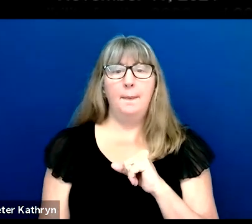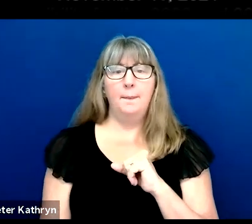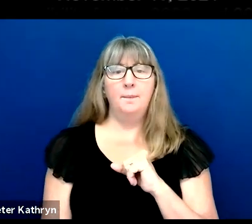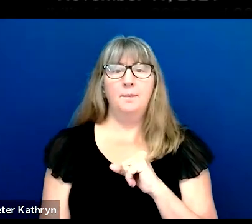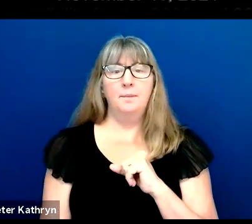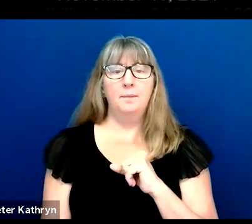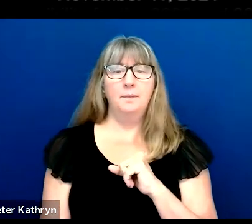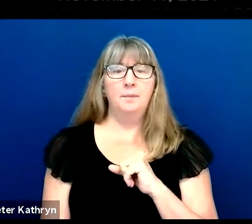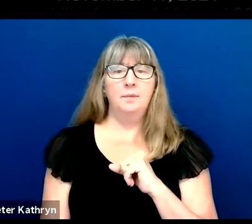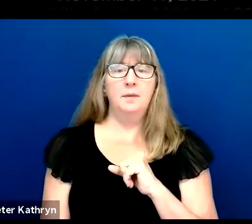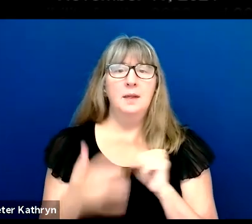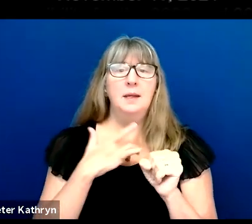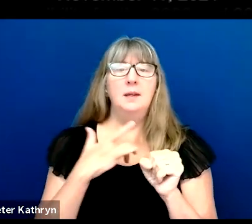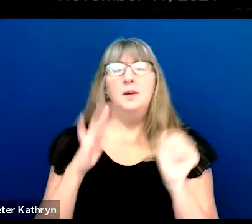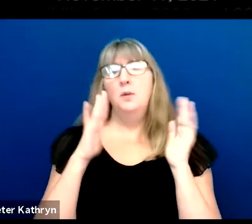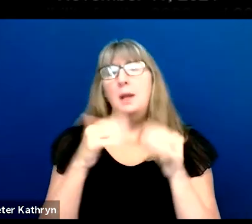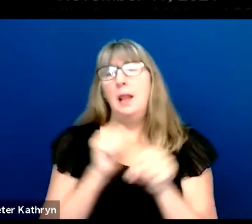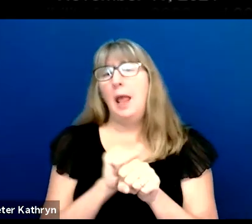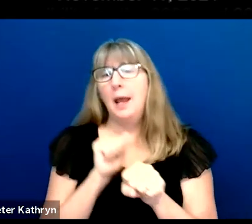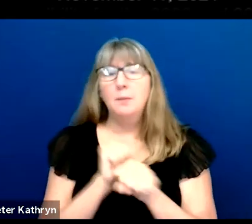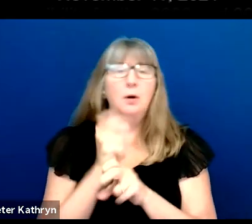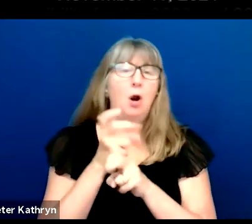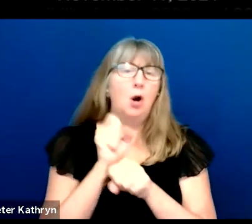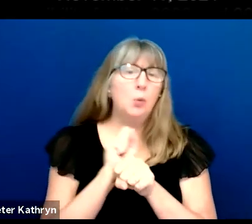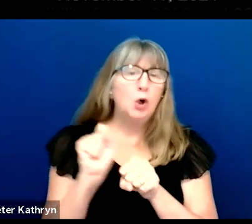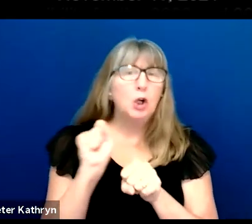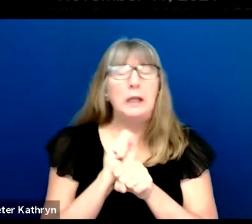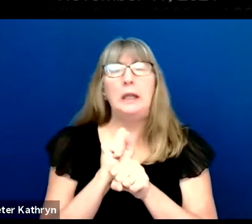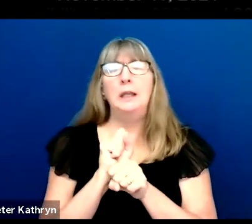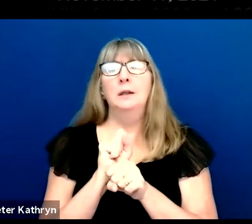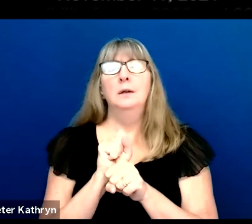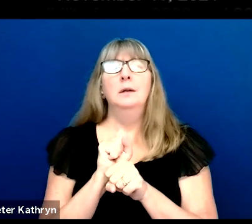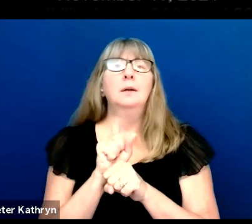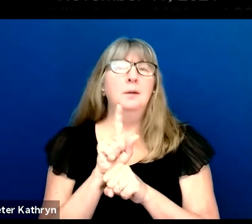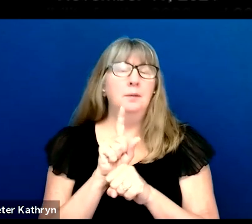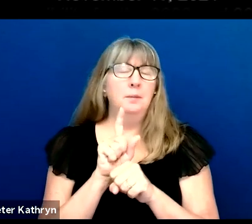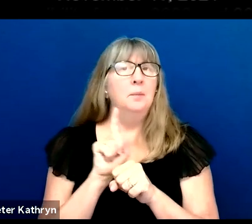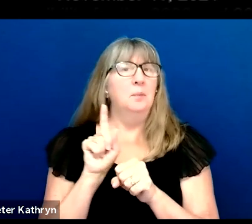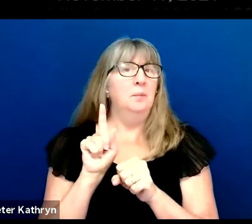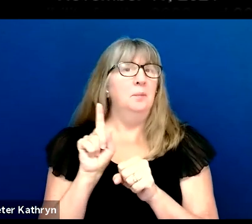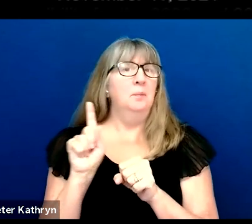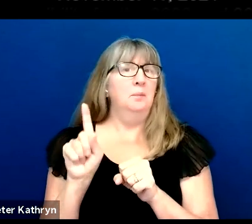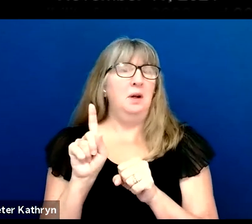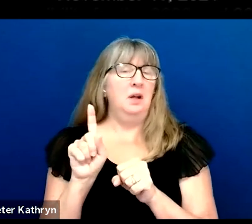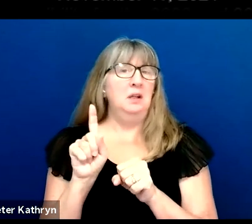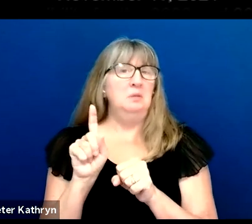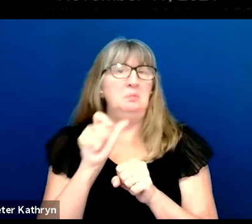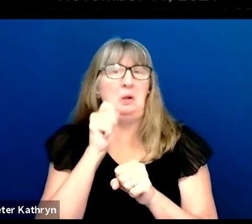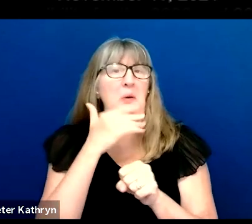the labor class, assumed to be hardworking, yet obviously assumed to be unfit